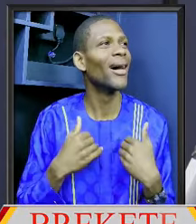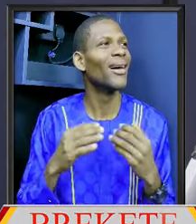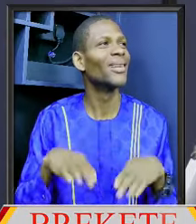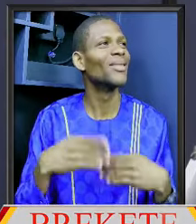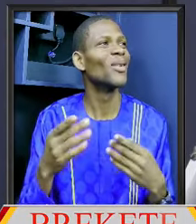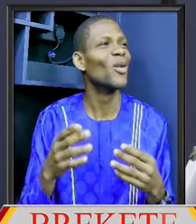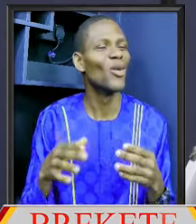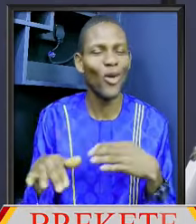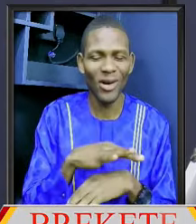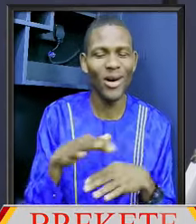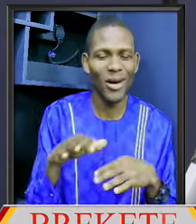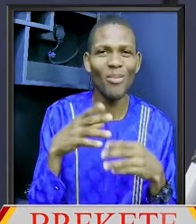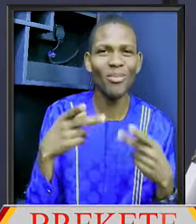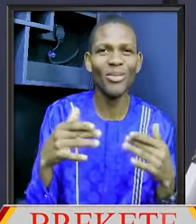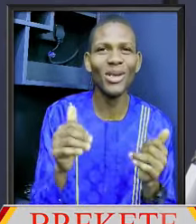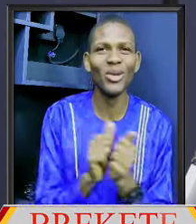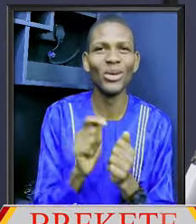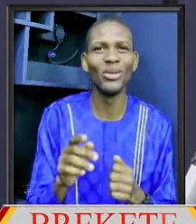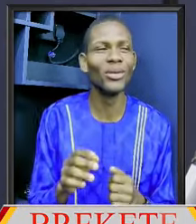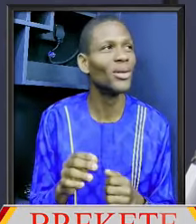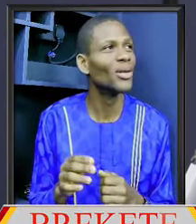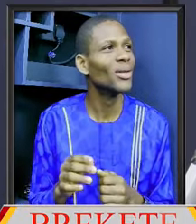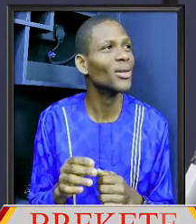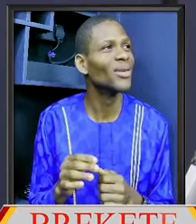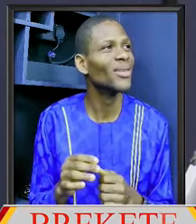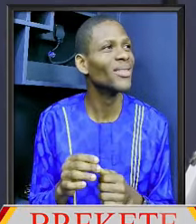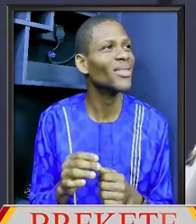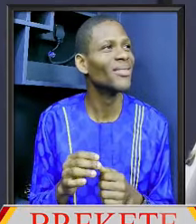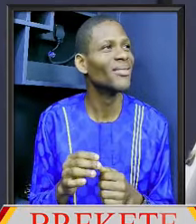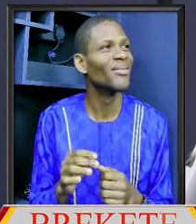give. I'm sorry, sir. Step out.